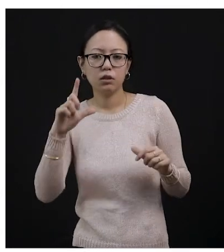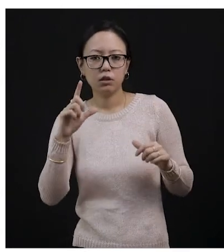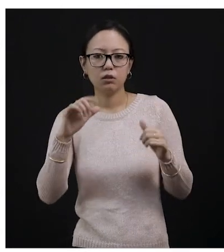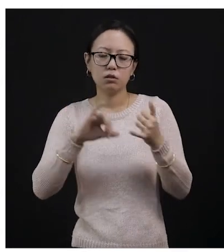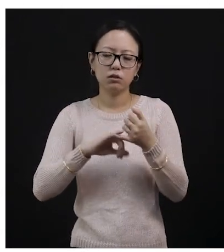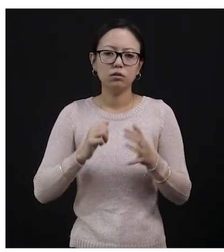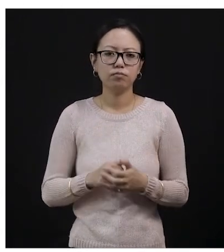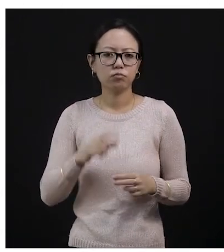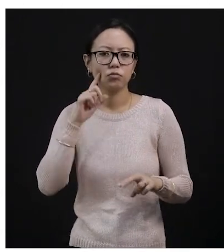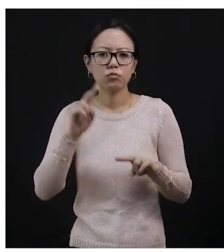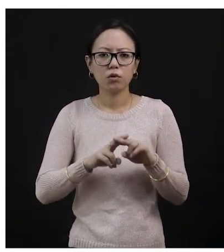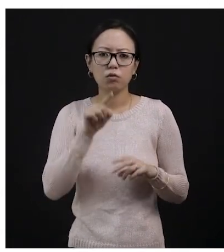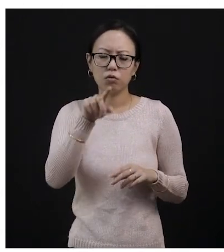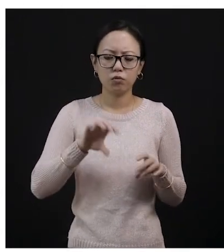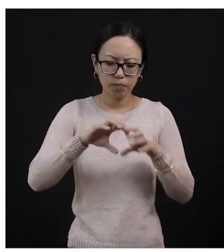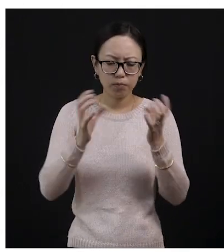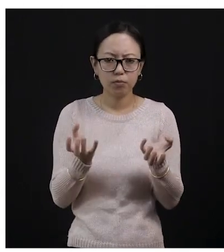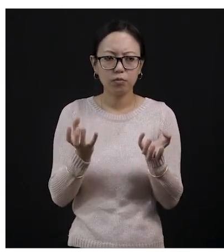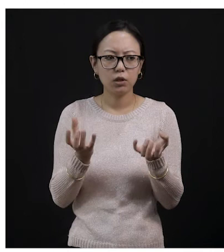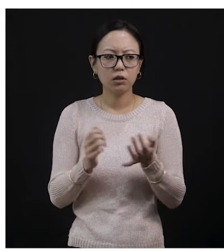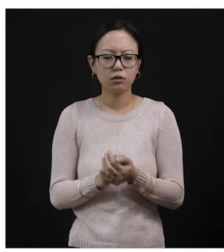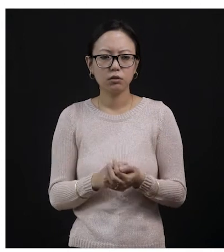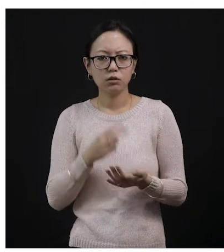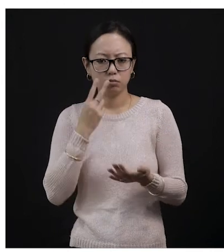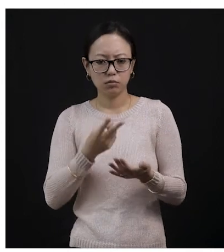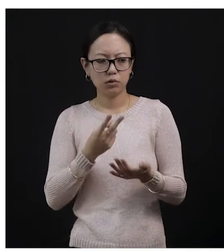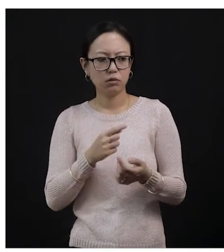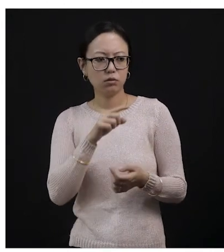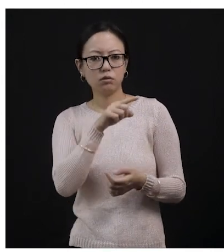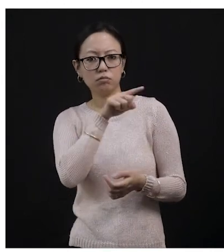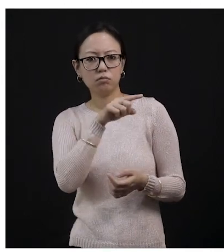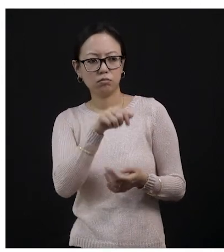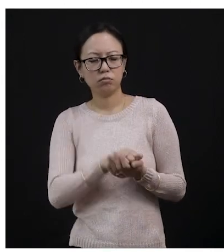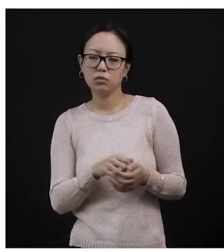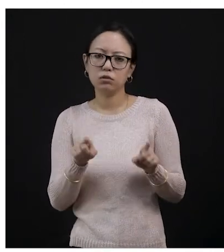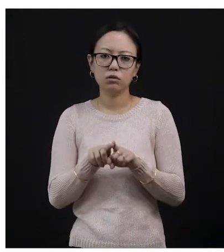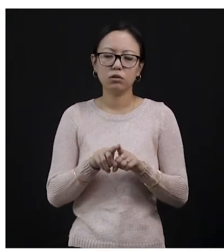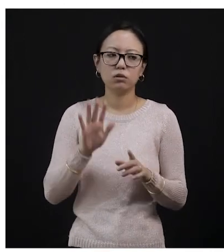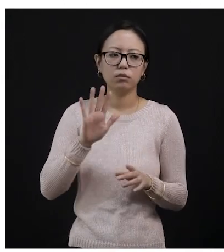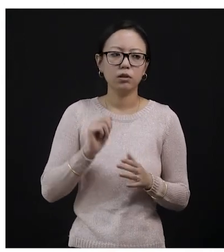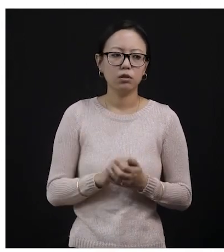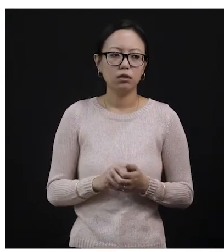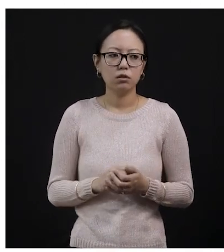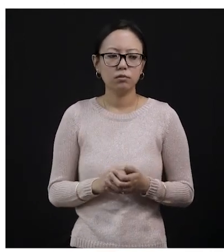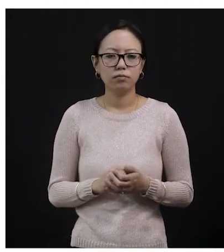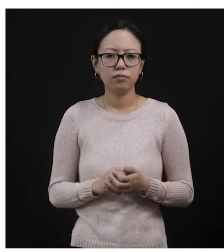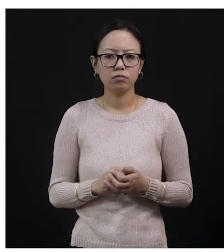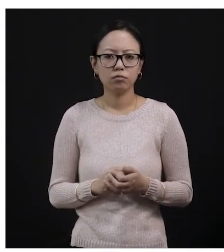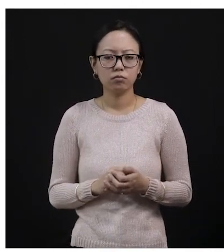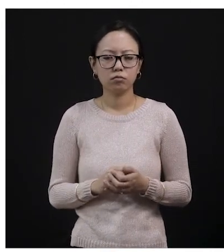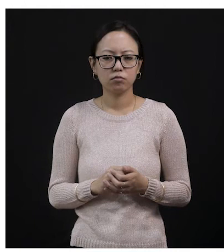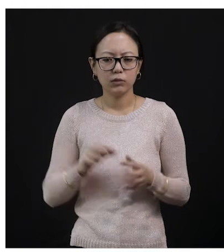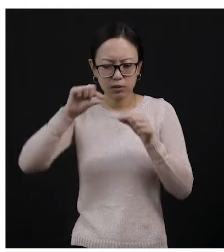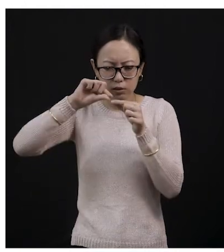the flower, you will find structures like this. So here the thin